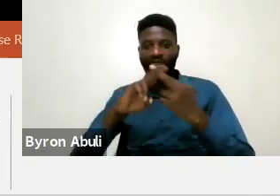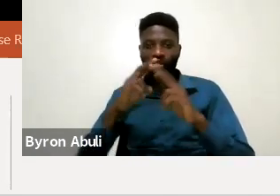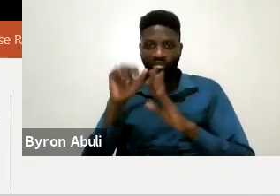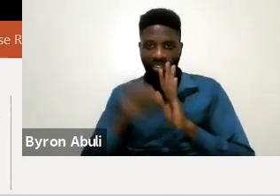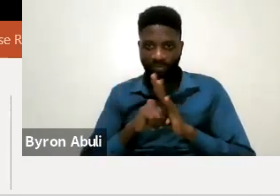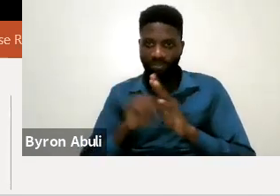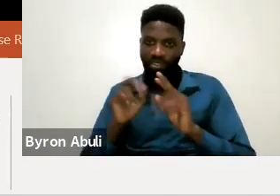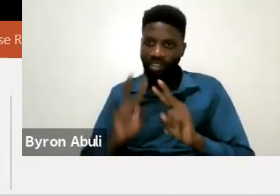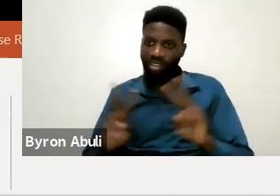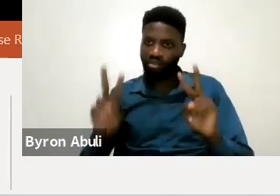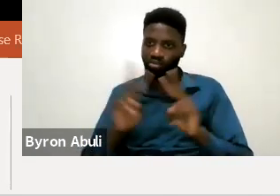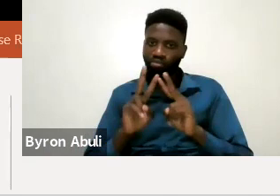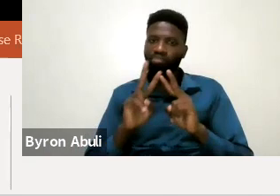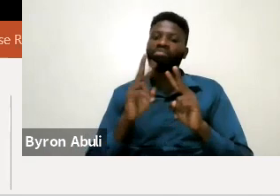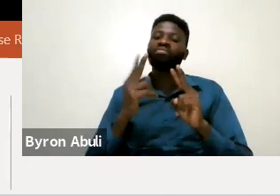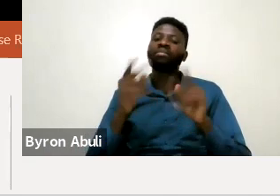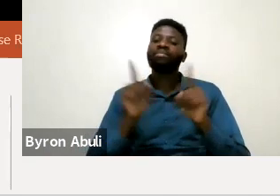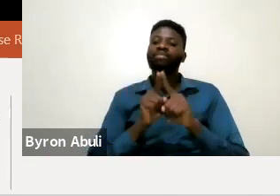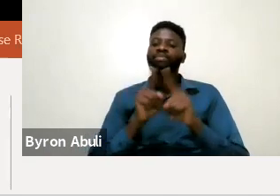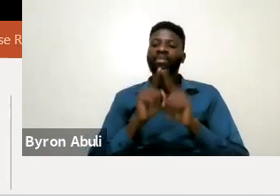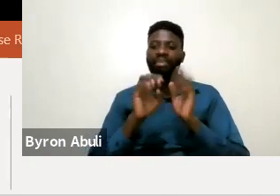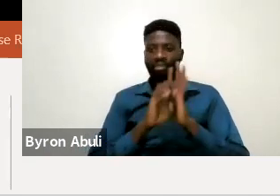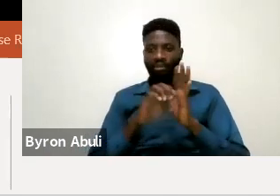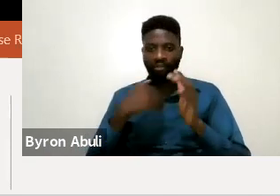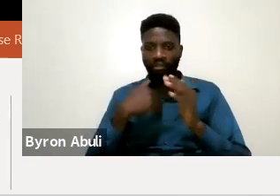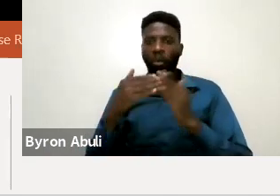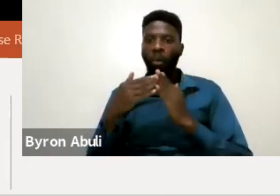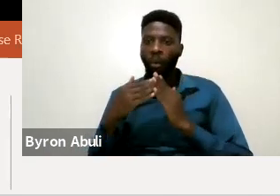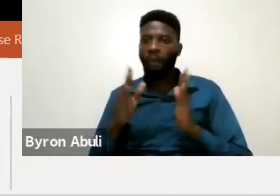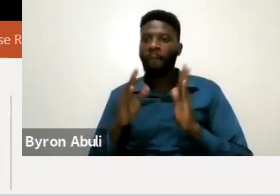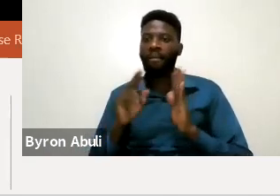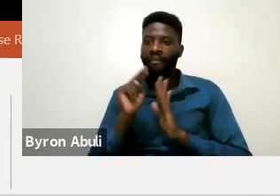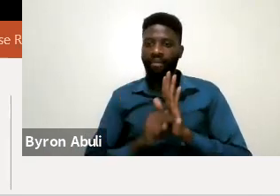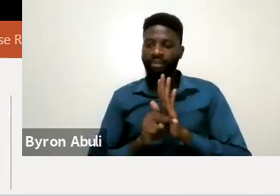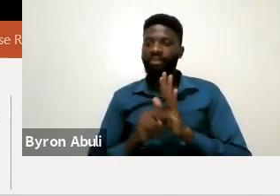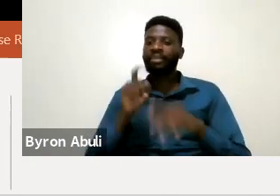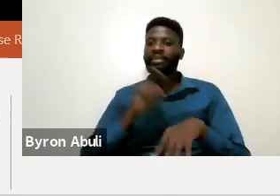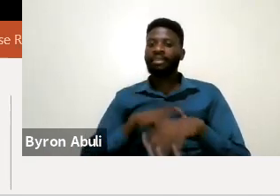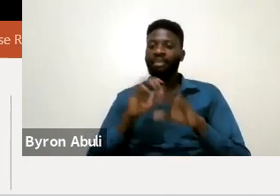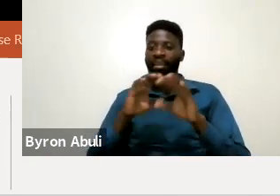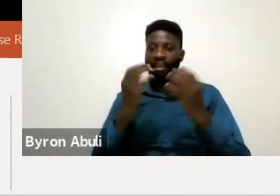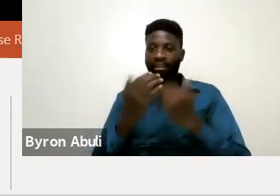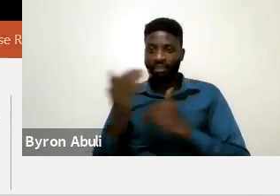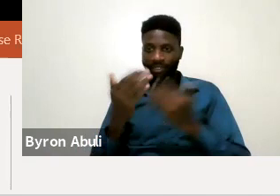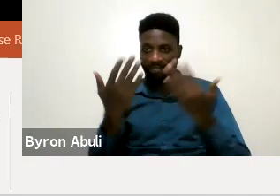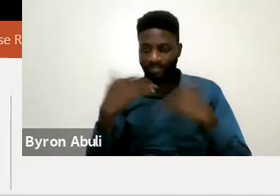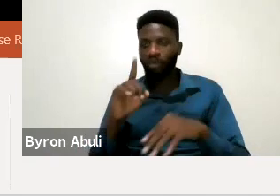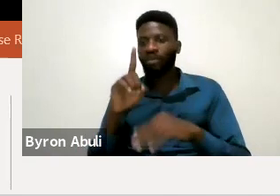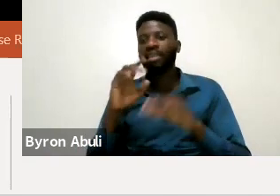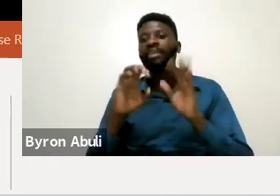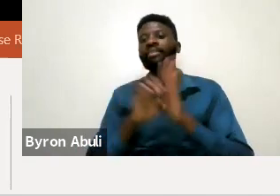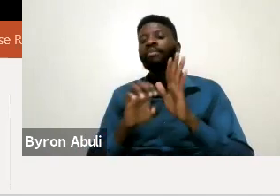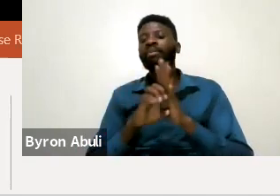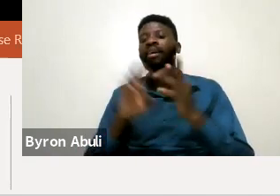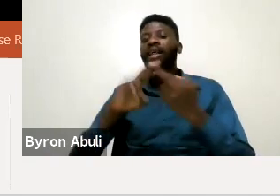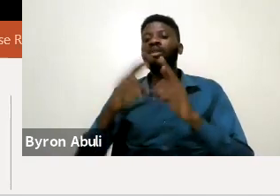values and we had an example of openness. So as we wrap up class, give me one example of the relationship